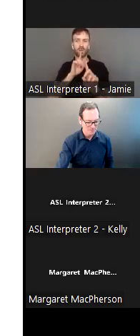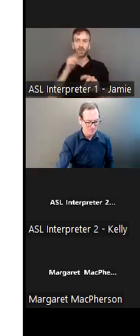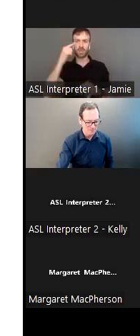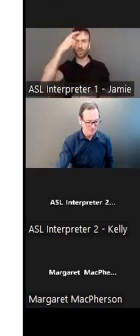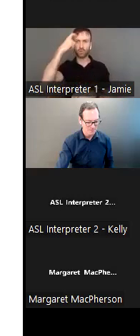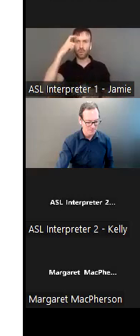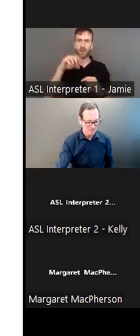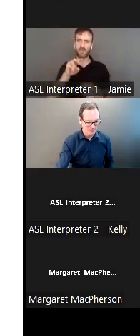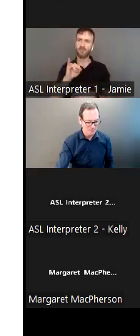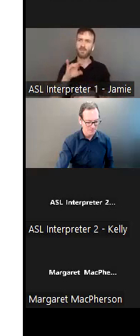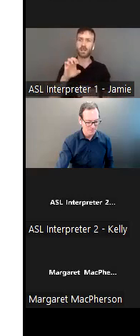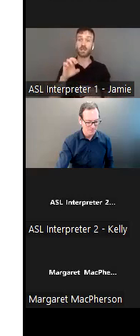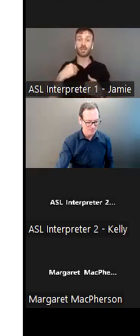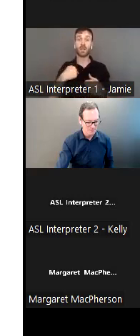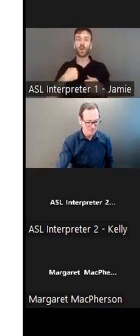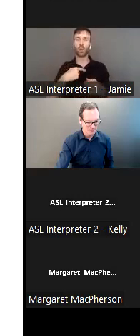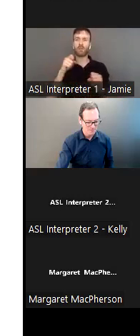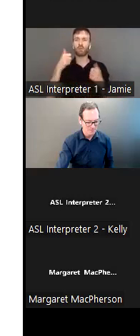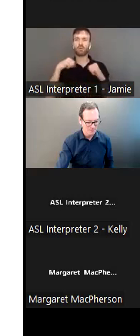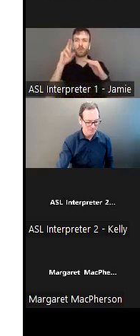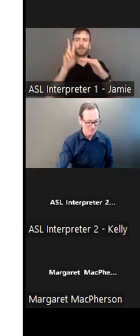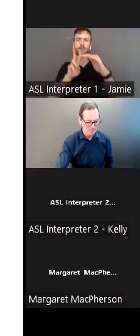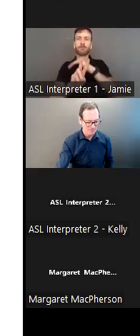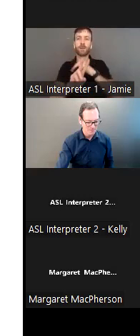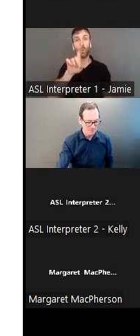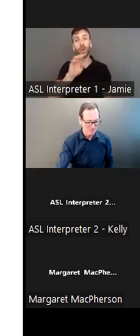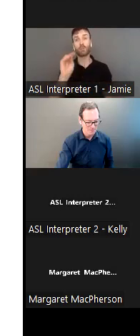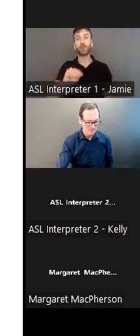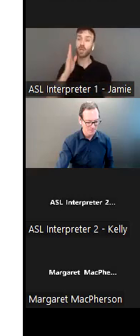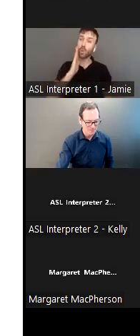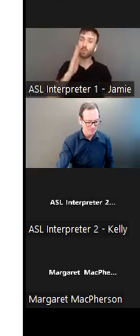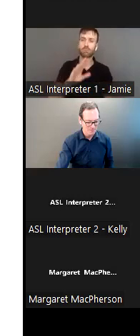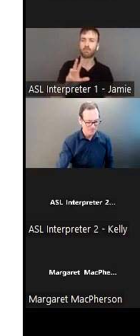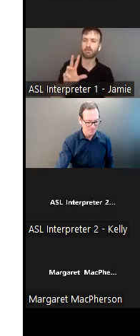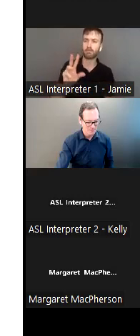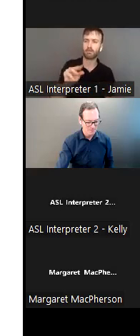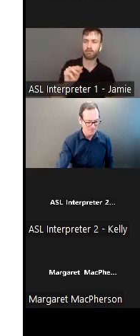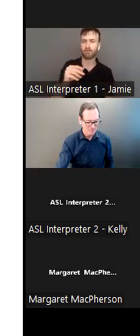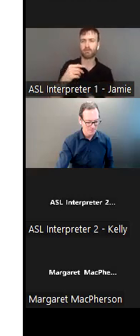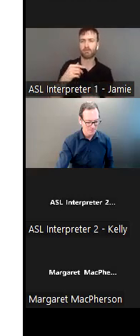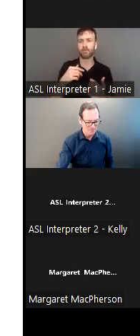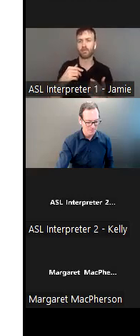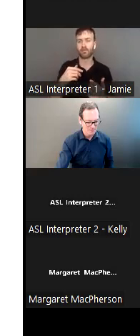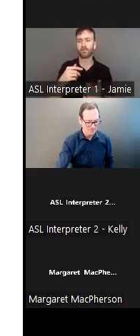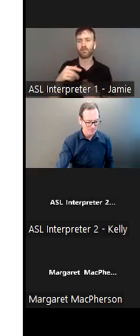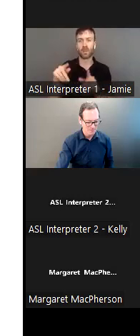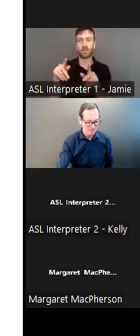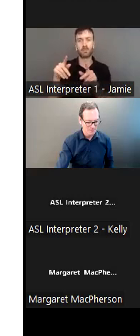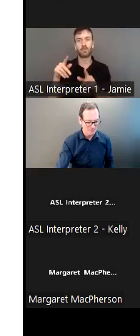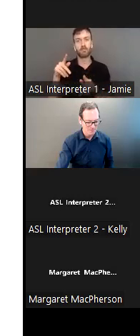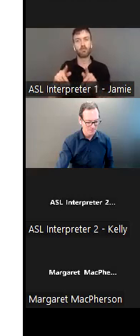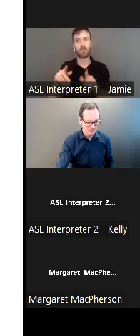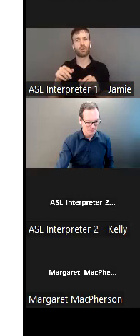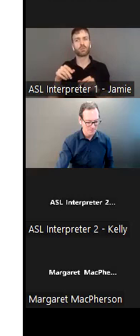as anticipatable, not as absolutely 100% going to happen, because we have to find, people bring strengths and they find